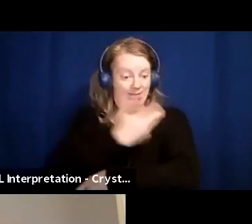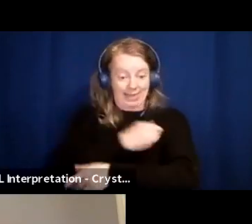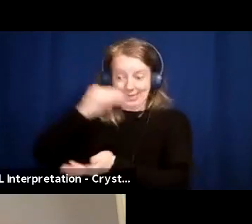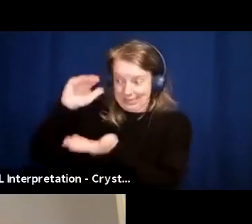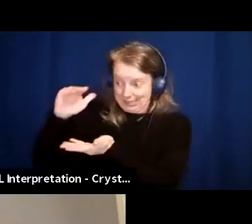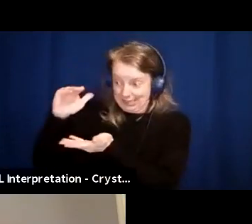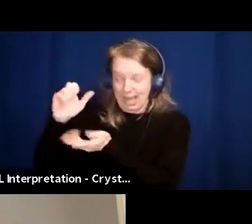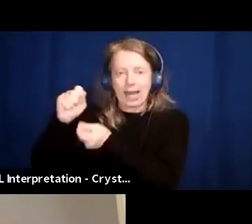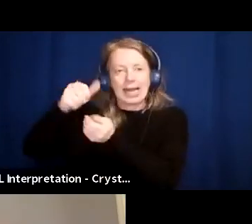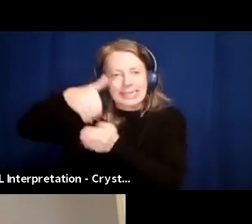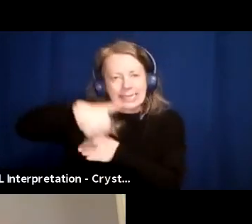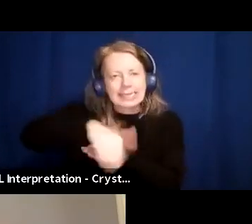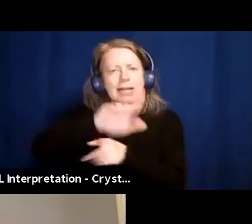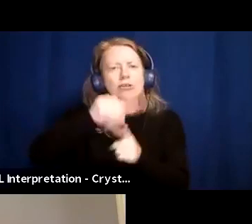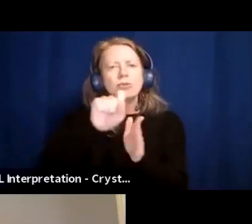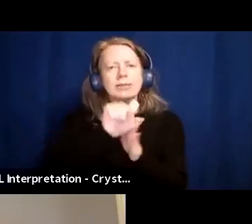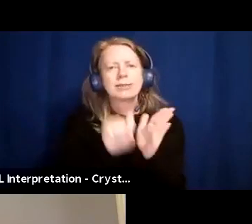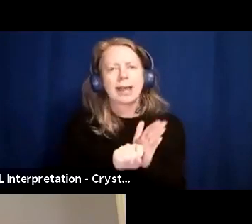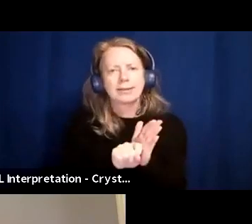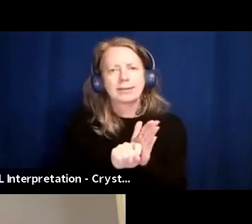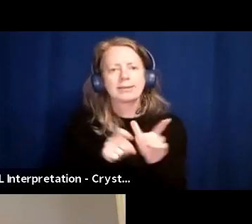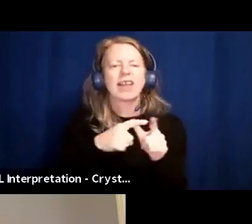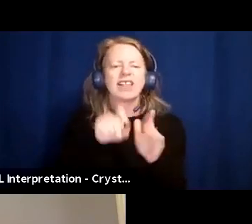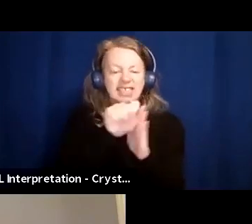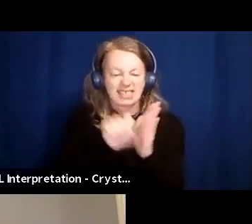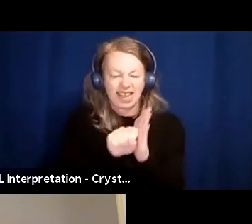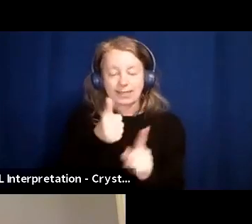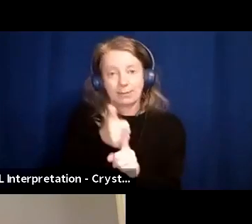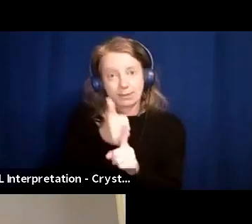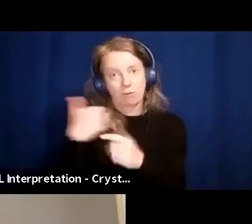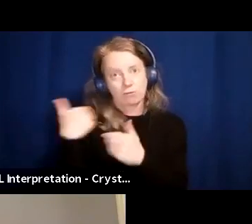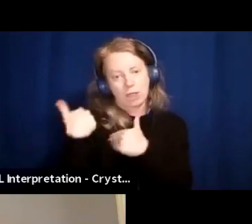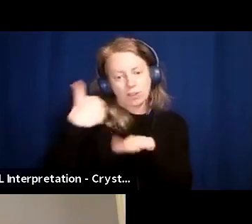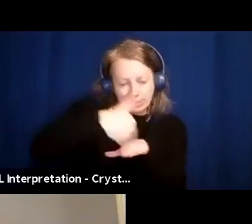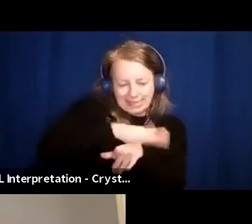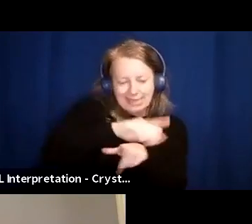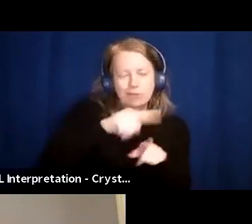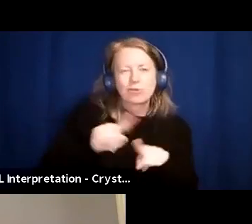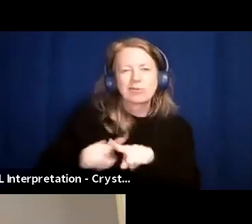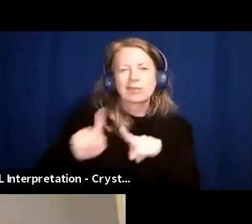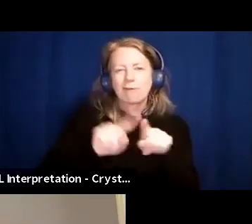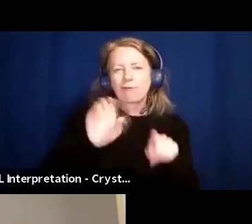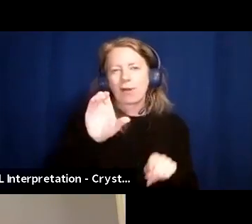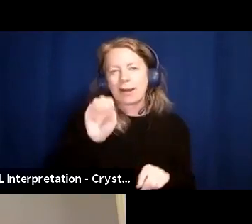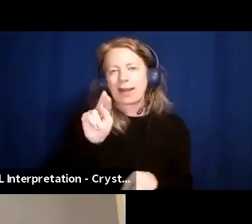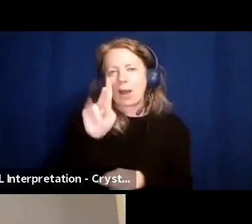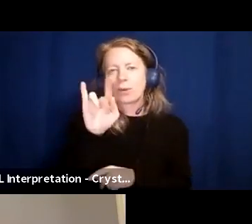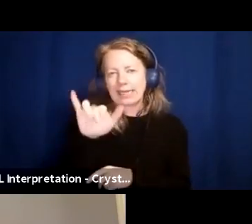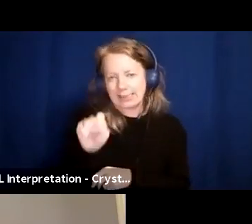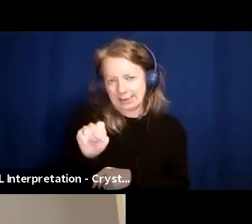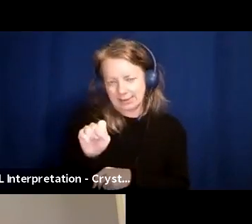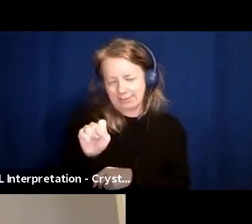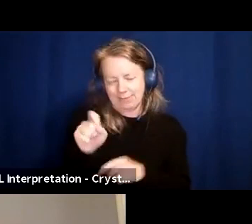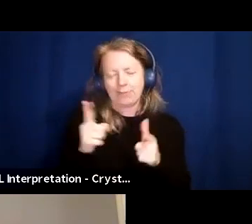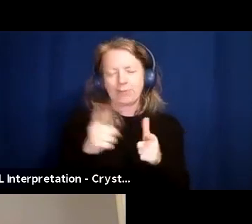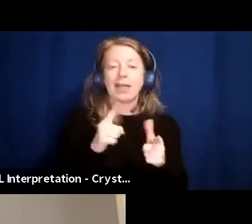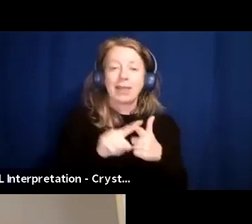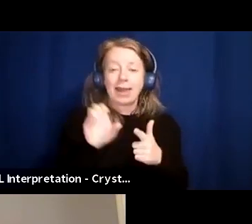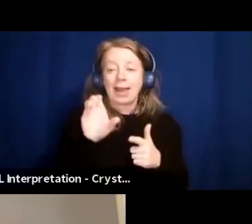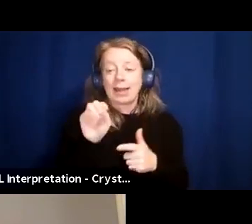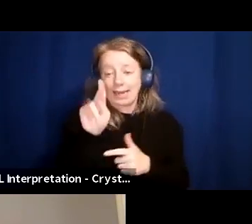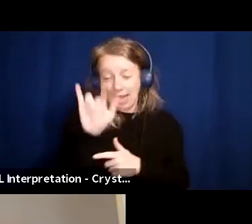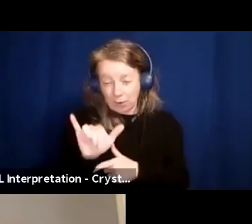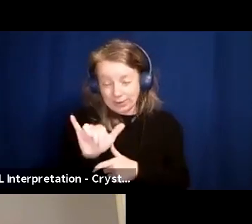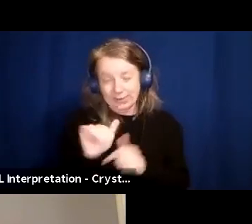states send vaccines to the counties, and then the counties follow the